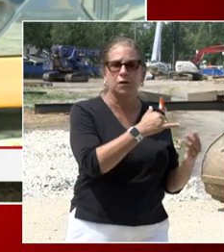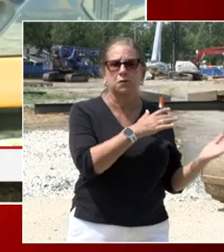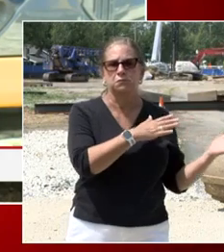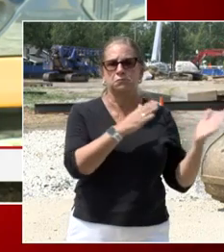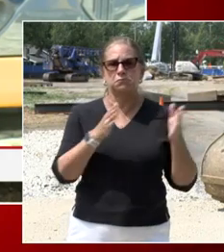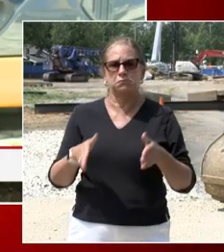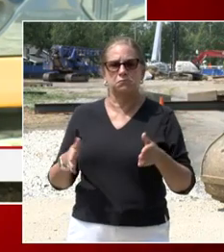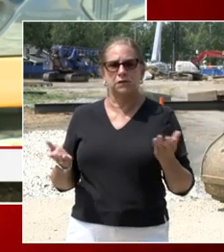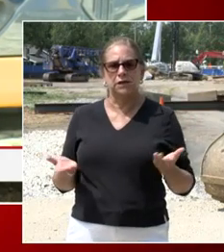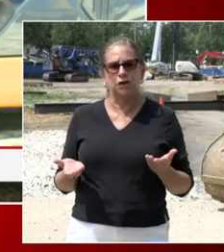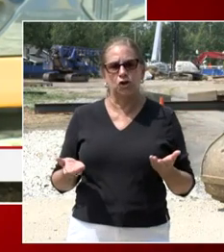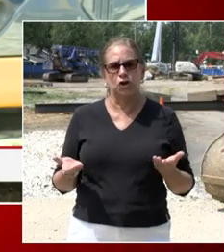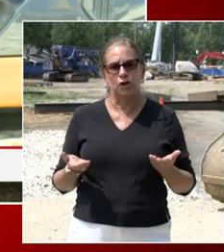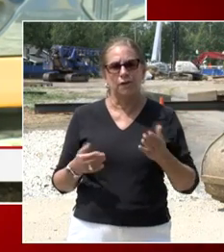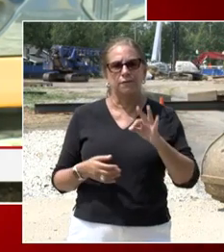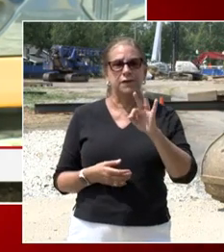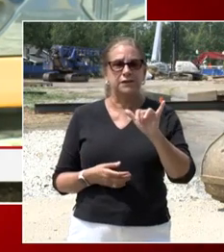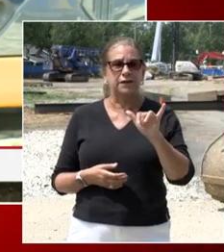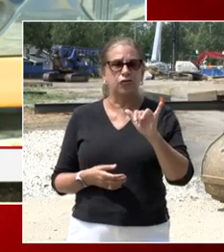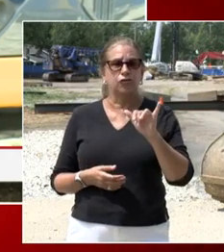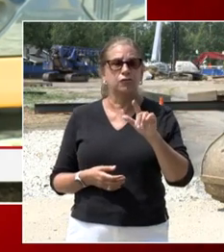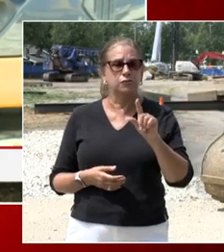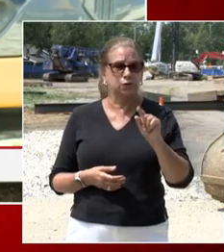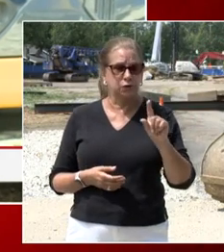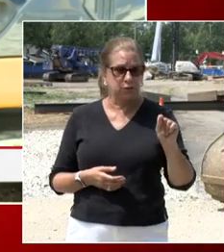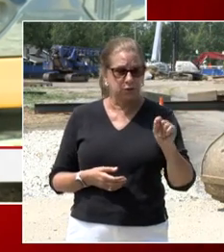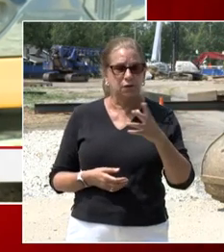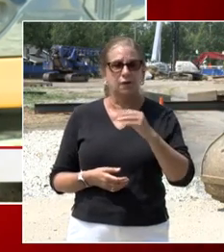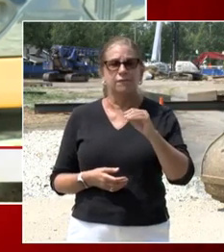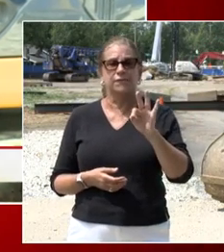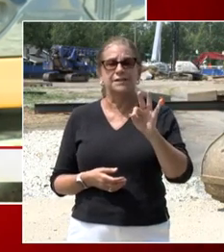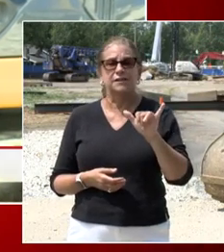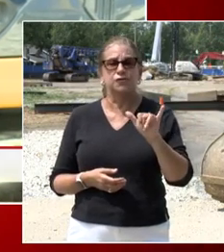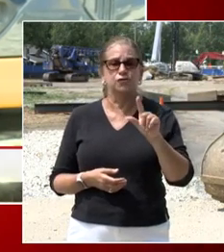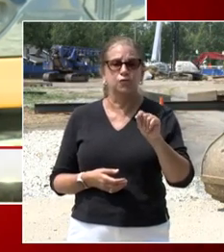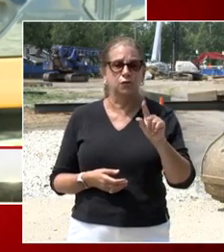supportive of the continued capital funding,